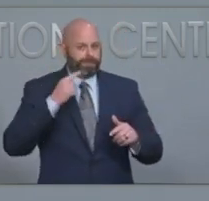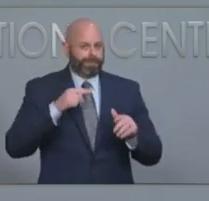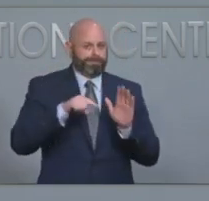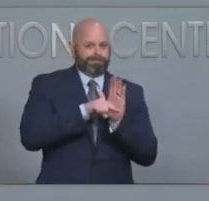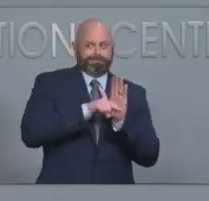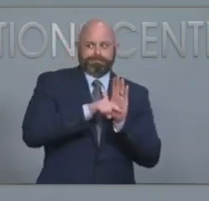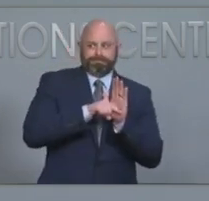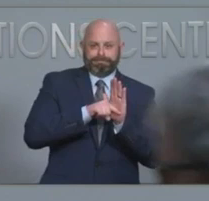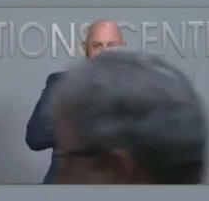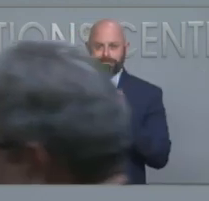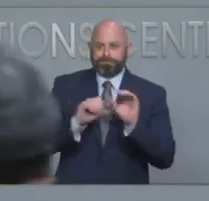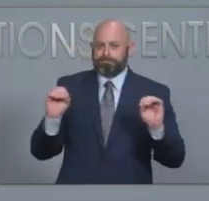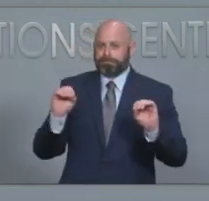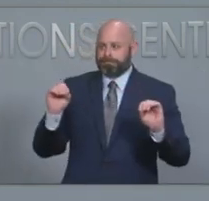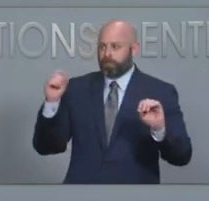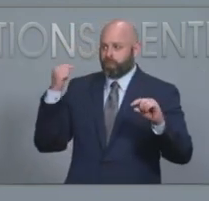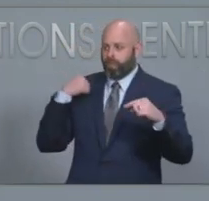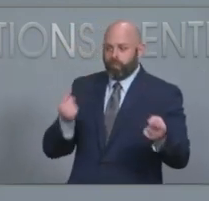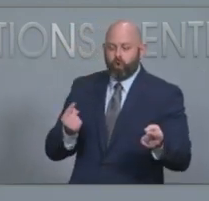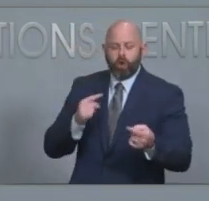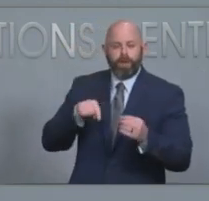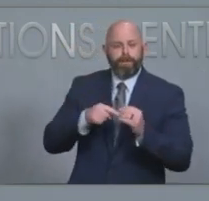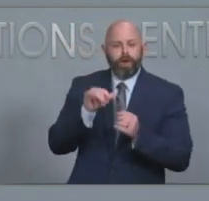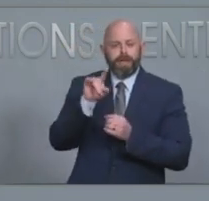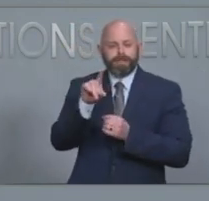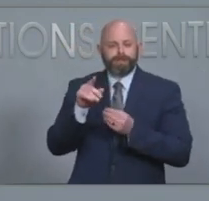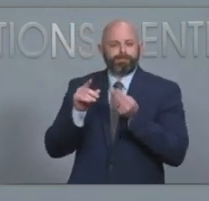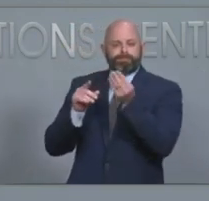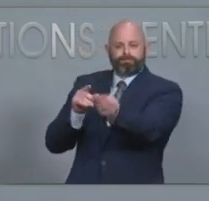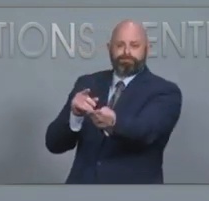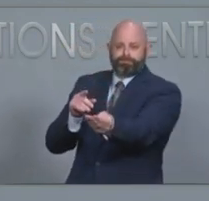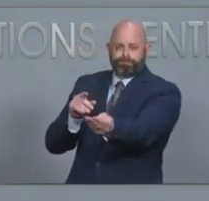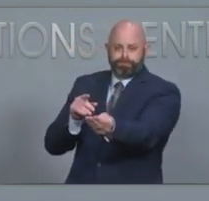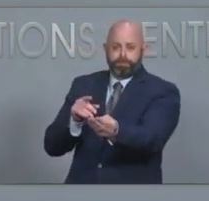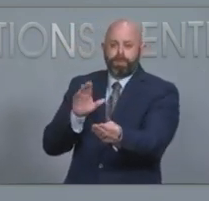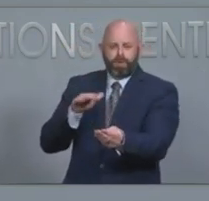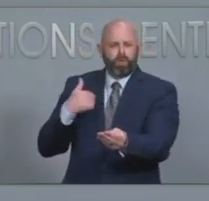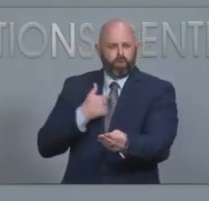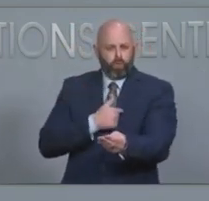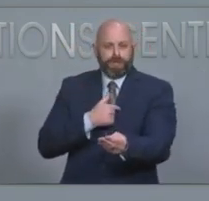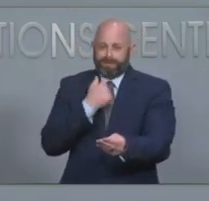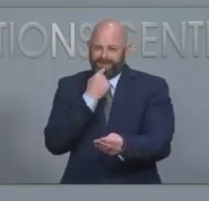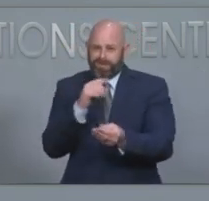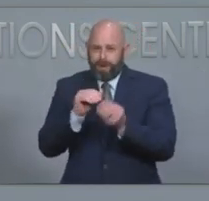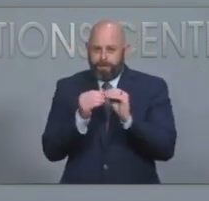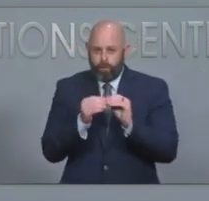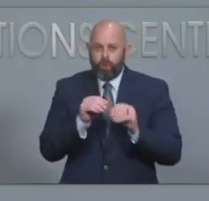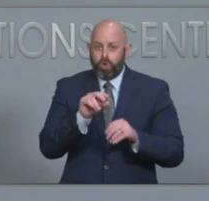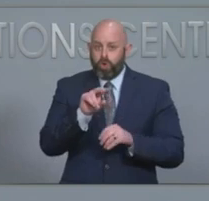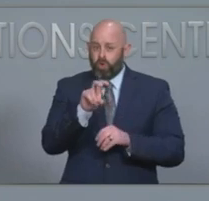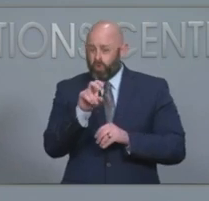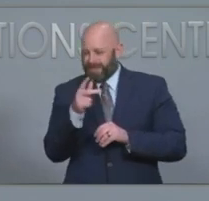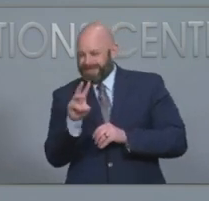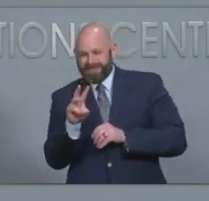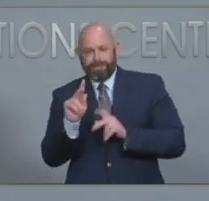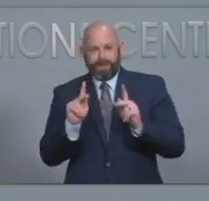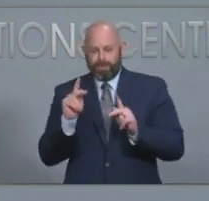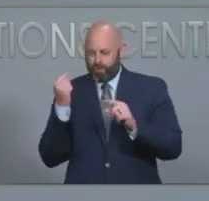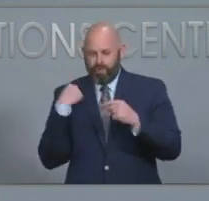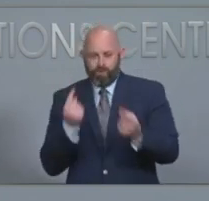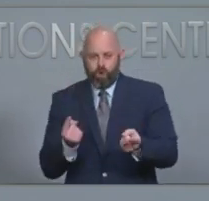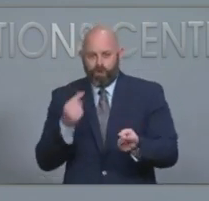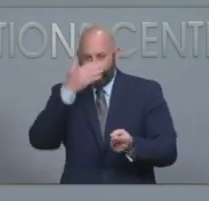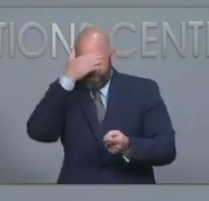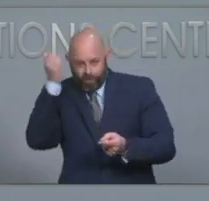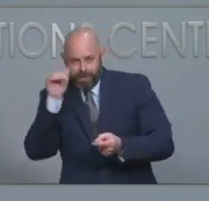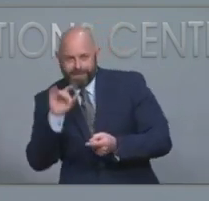particular for ID issues, and the small number that we indicated, 216 individuals who have